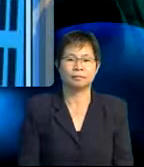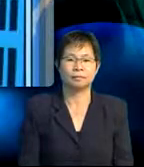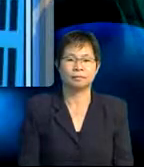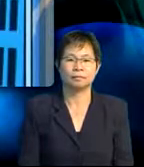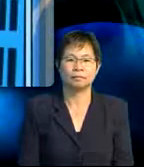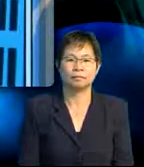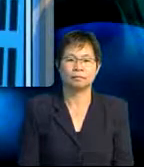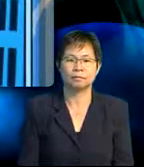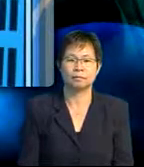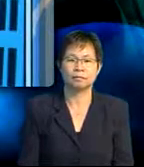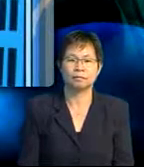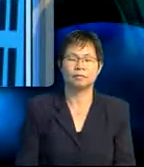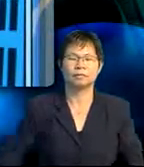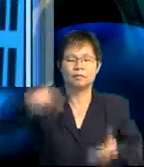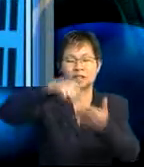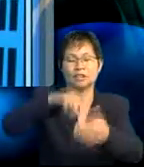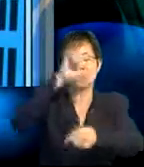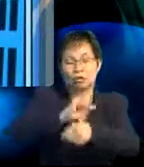So this is a job for